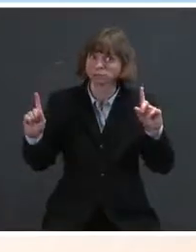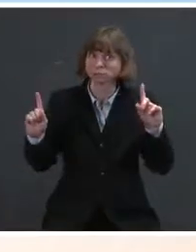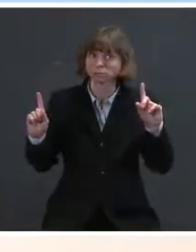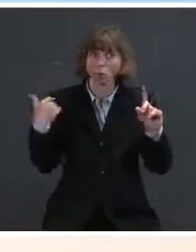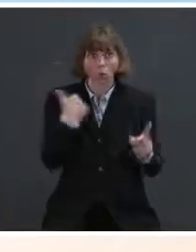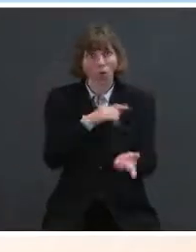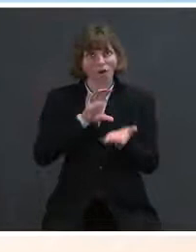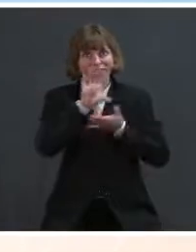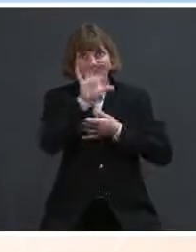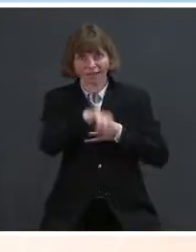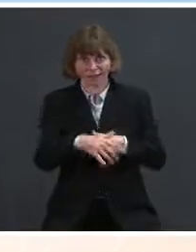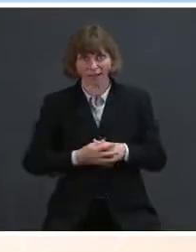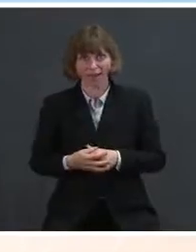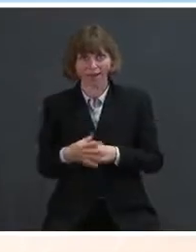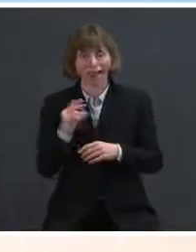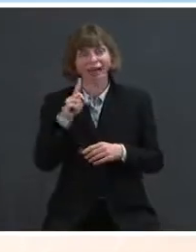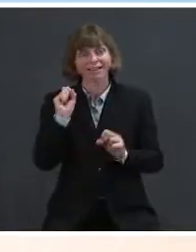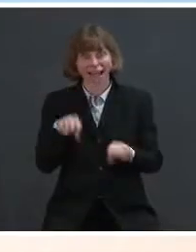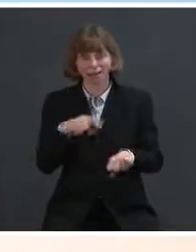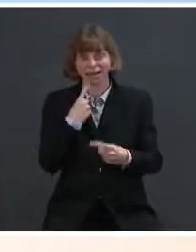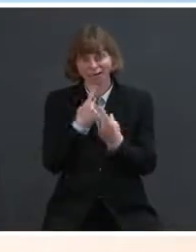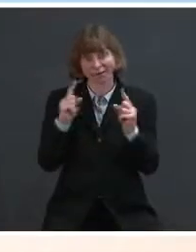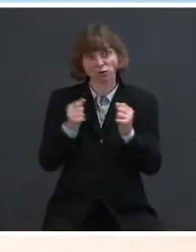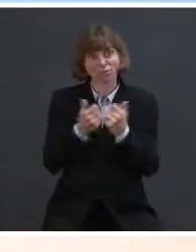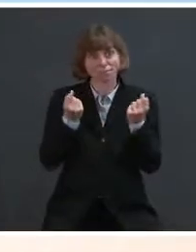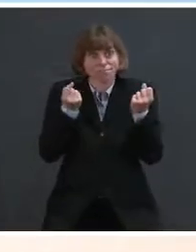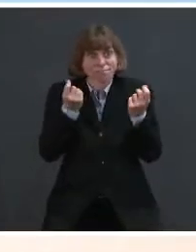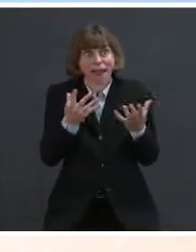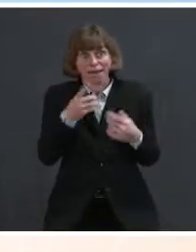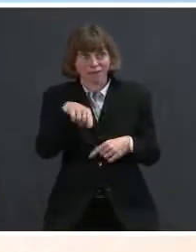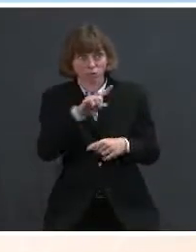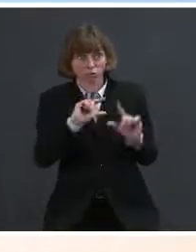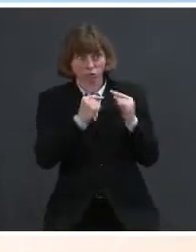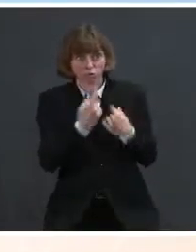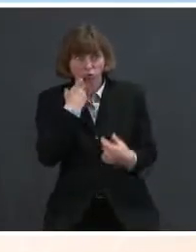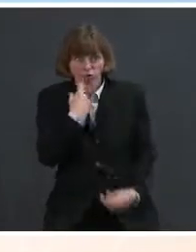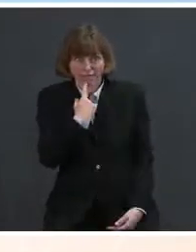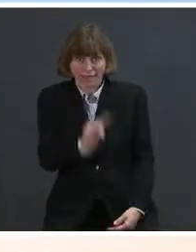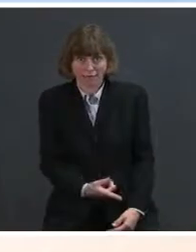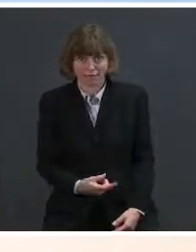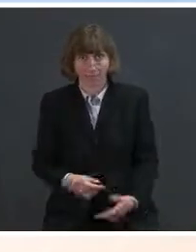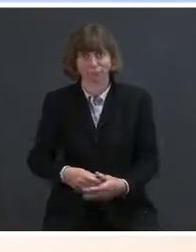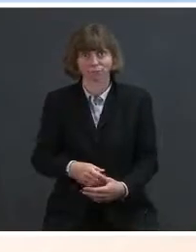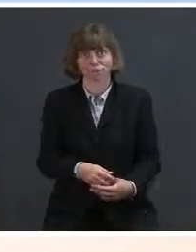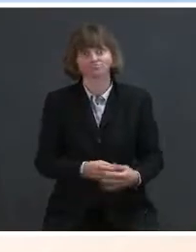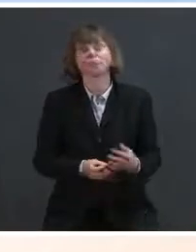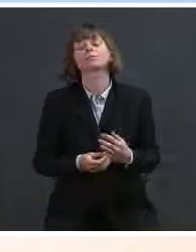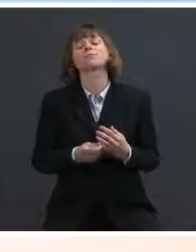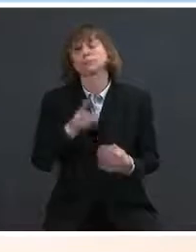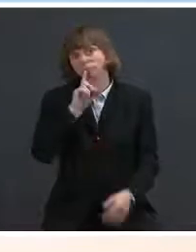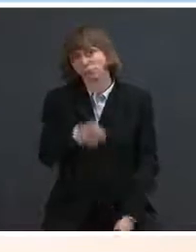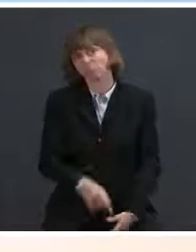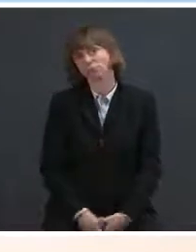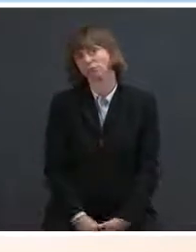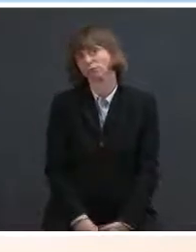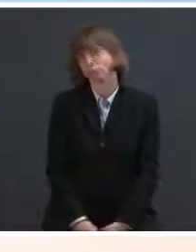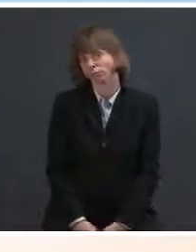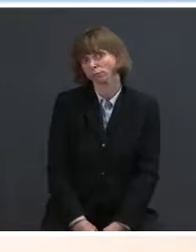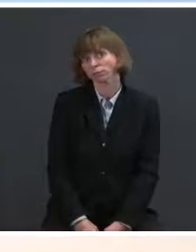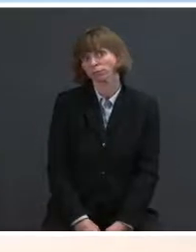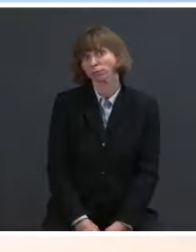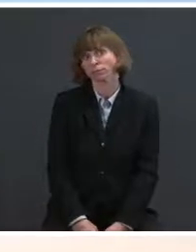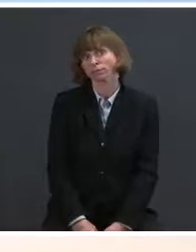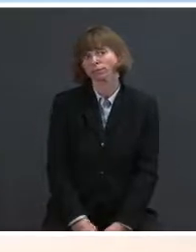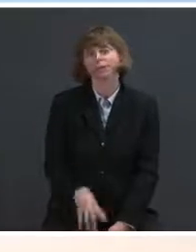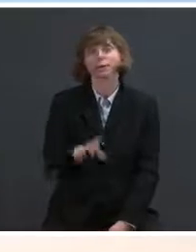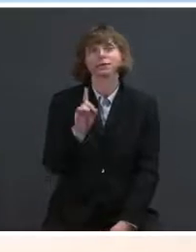also be quite effective with many of the groups that you've talked about. One question on gun control. Sure. Yesterday, two Democratic-supported bills about